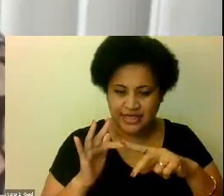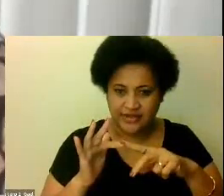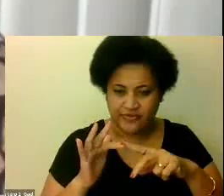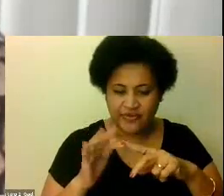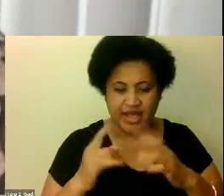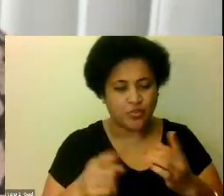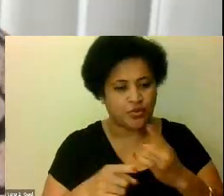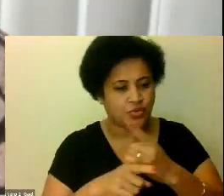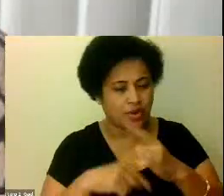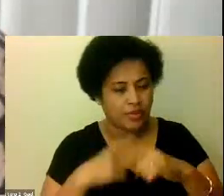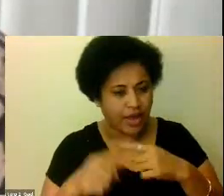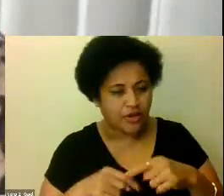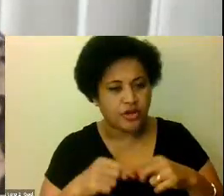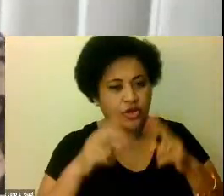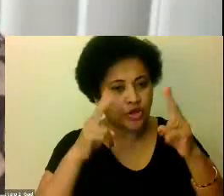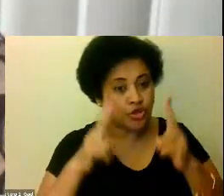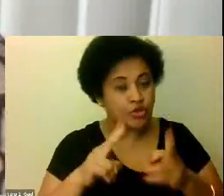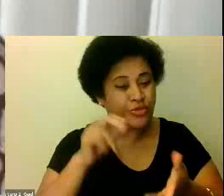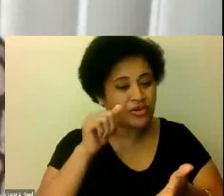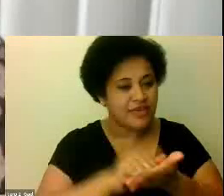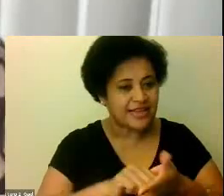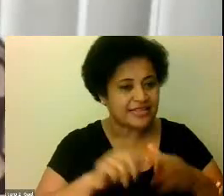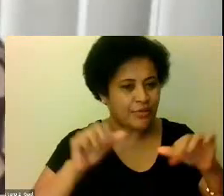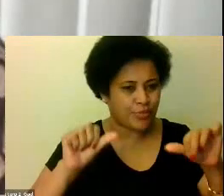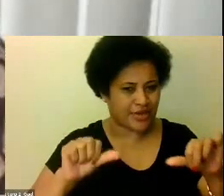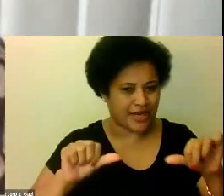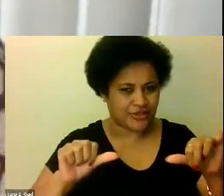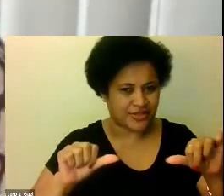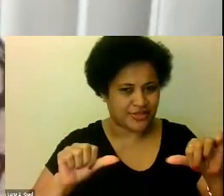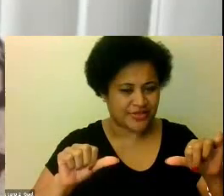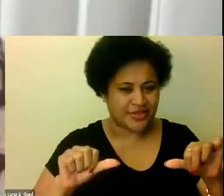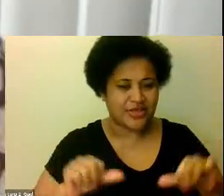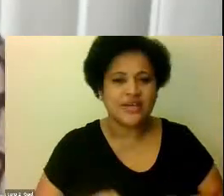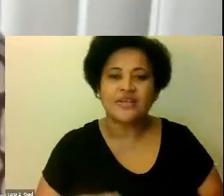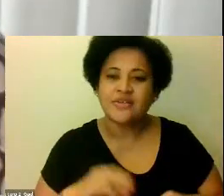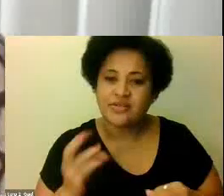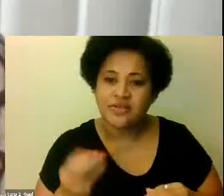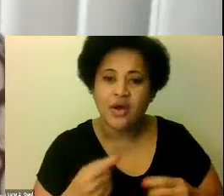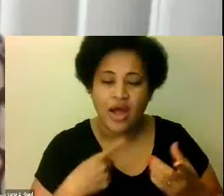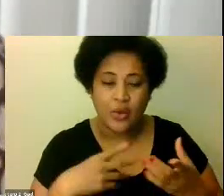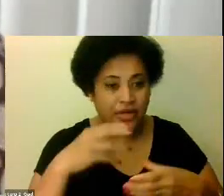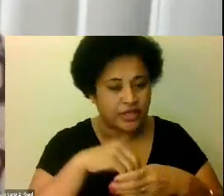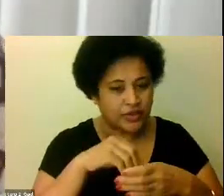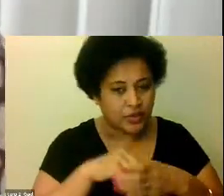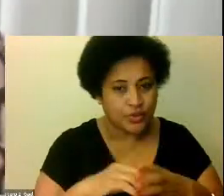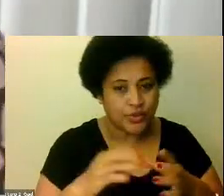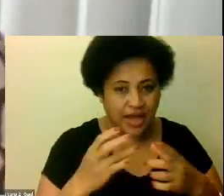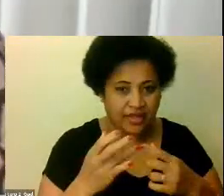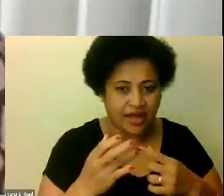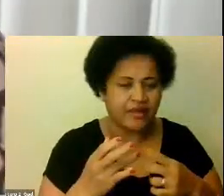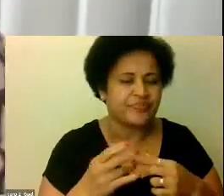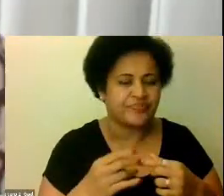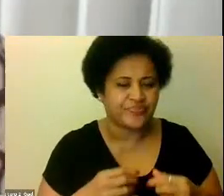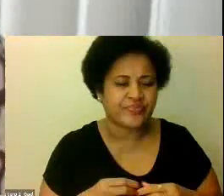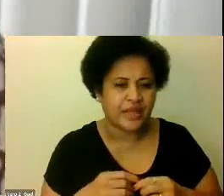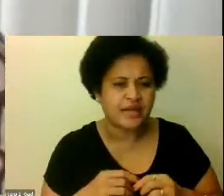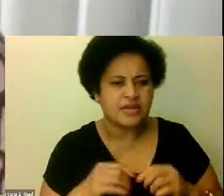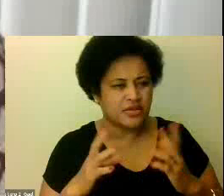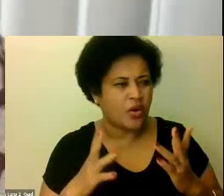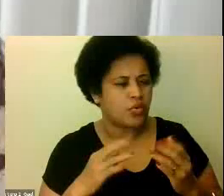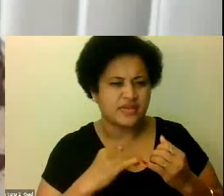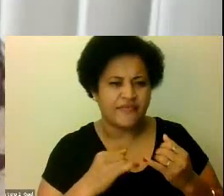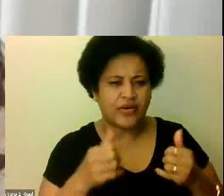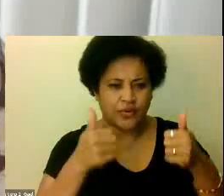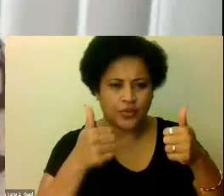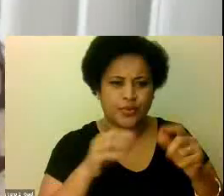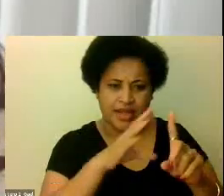protection mechanisms and are going to include personal data protection and finer standards for strengthening women. So, I think that's a really good example.